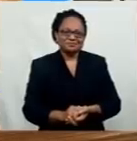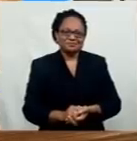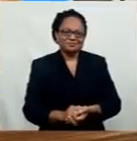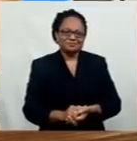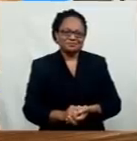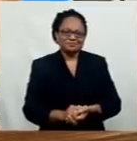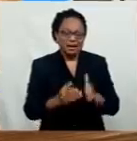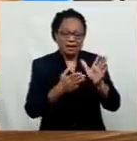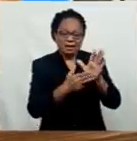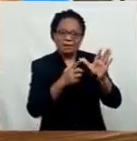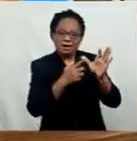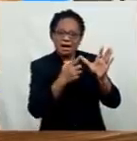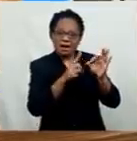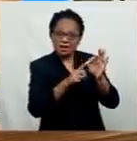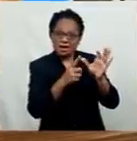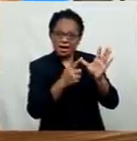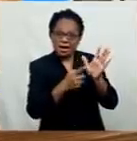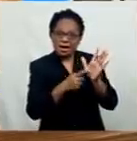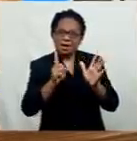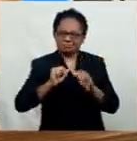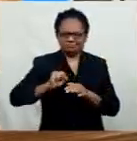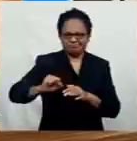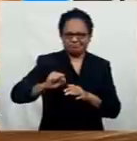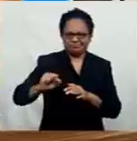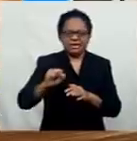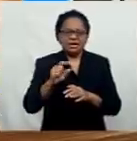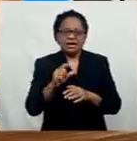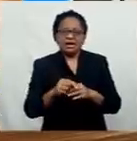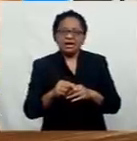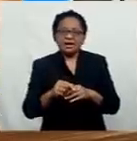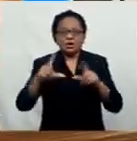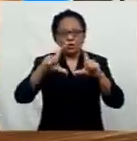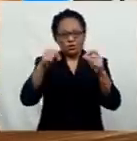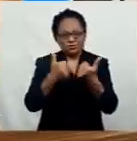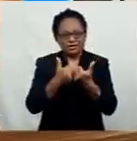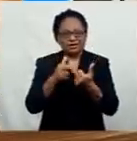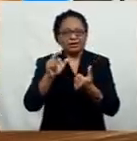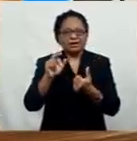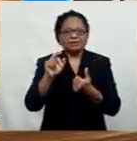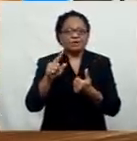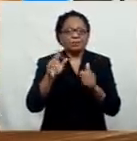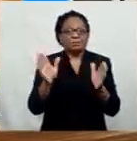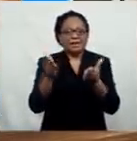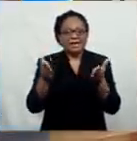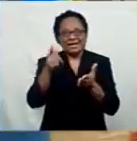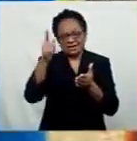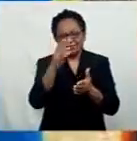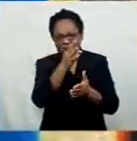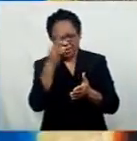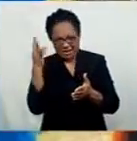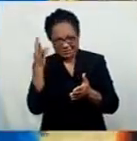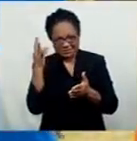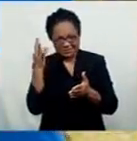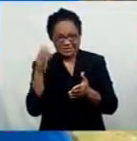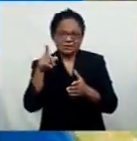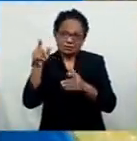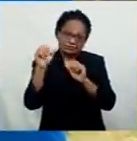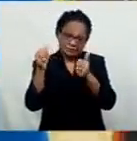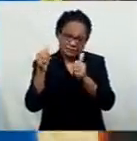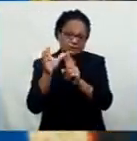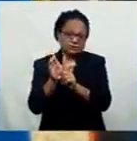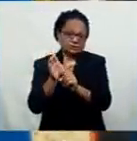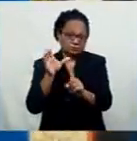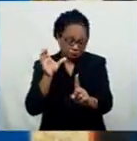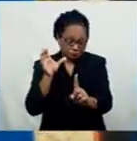Meanwhile, Mangala has turned down a contract to play for French club Bayern. Speaking to the media following his clearance from quarantine in